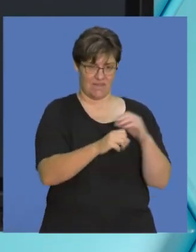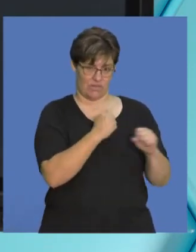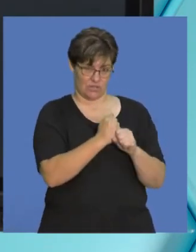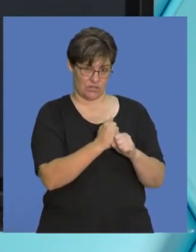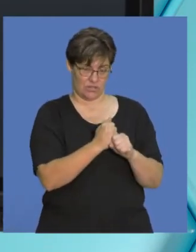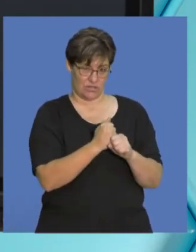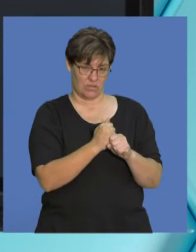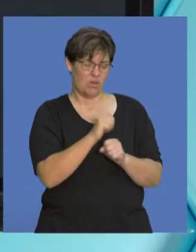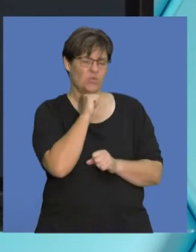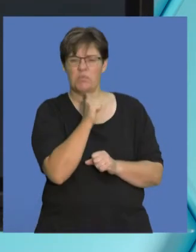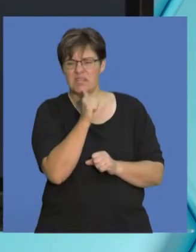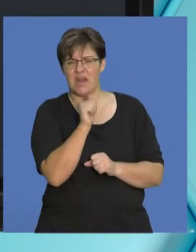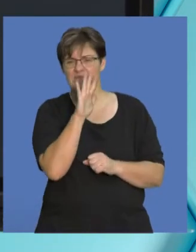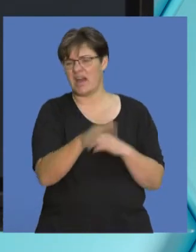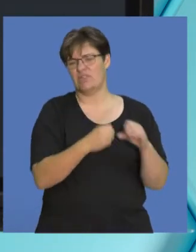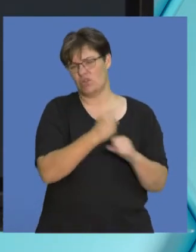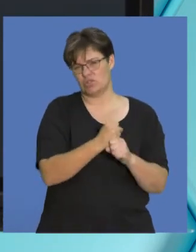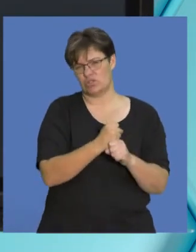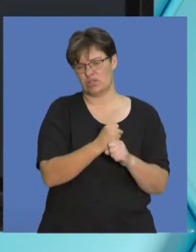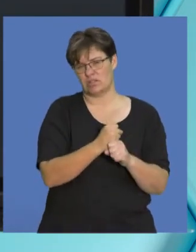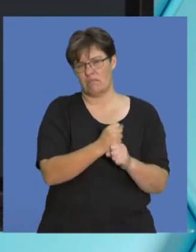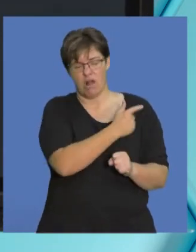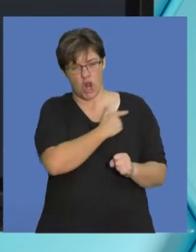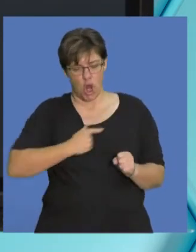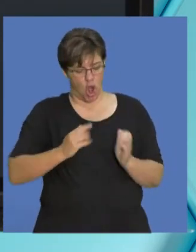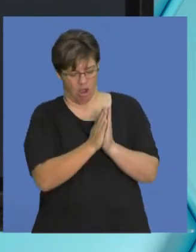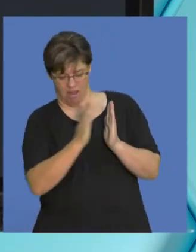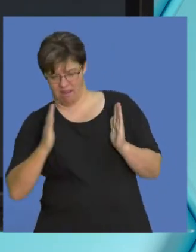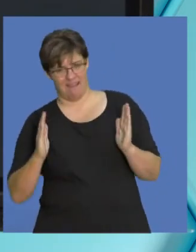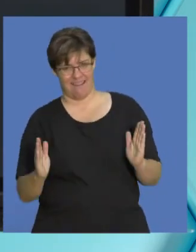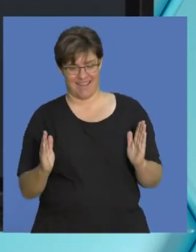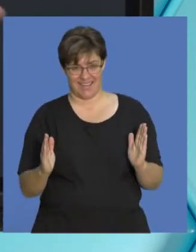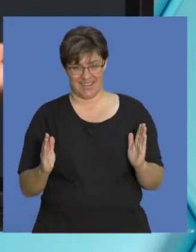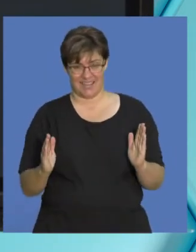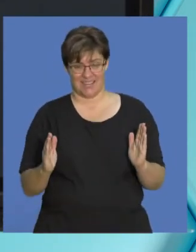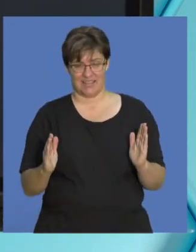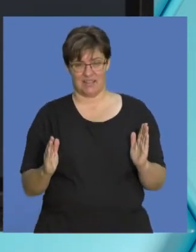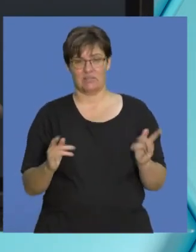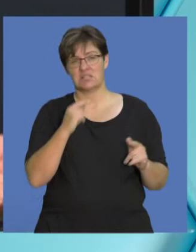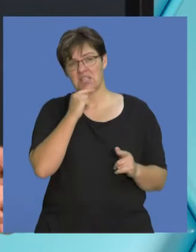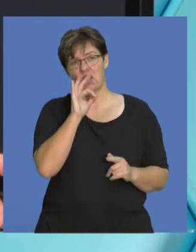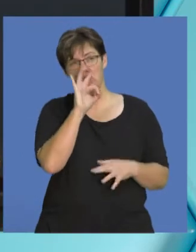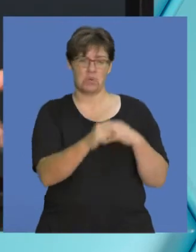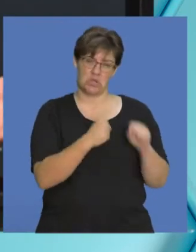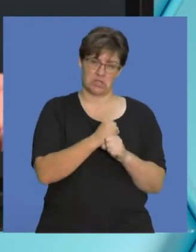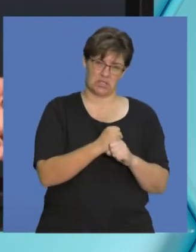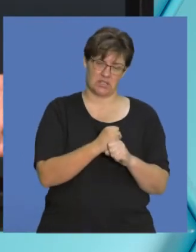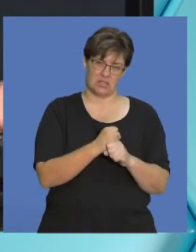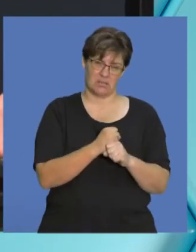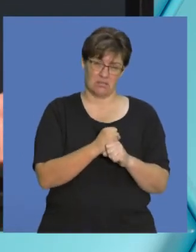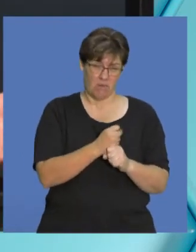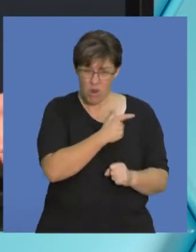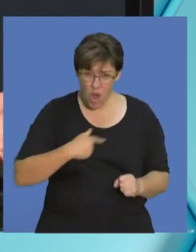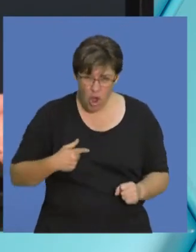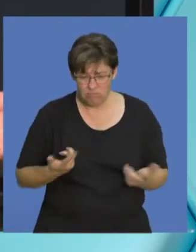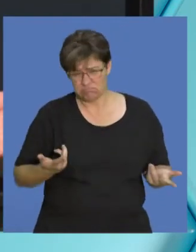years. Although 5 years is part of the long-term thing, because long-term really, if you say for 3 years, 3 years is not